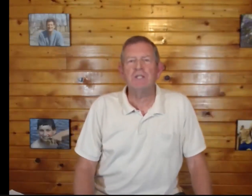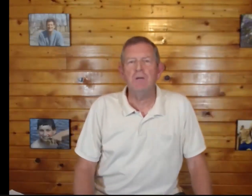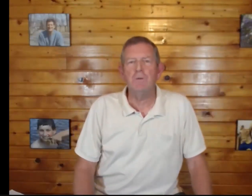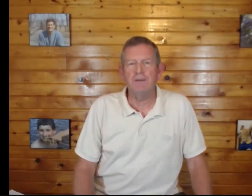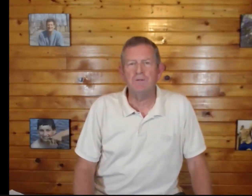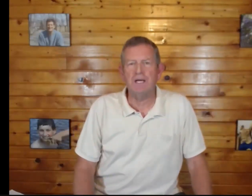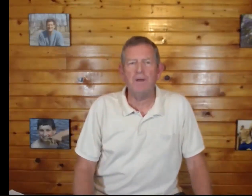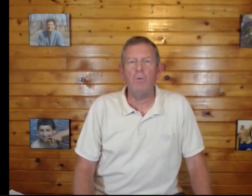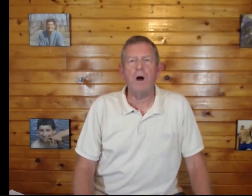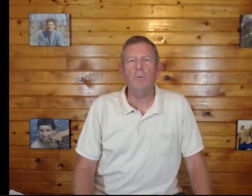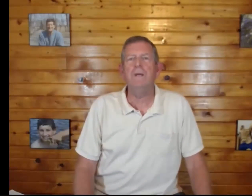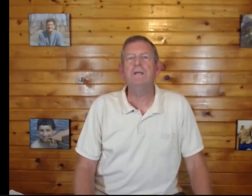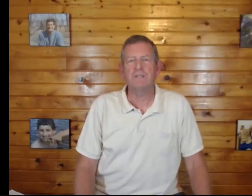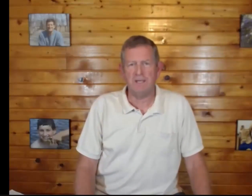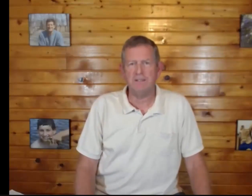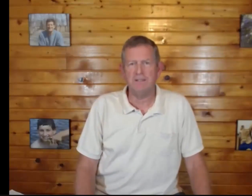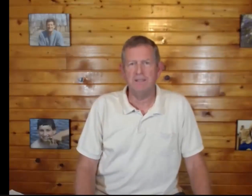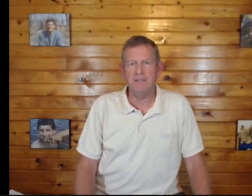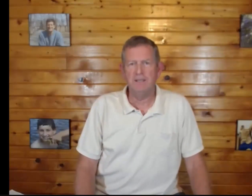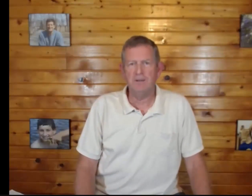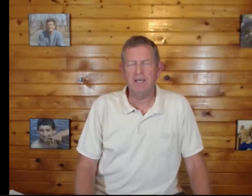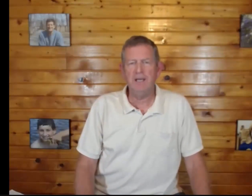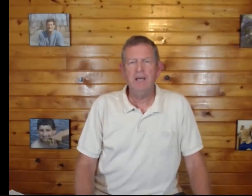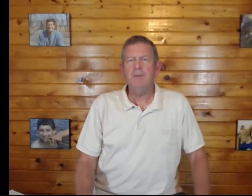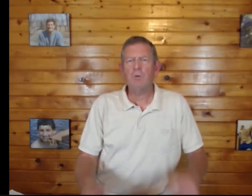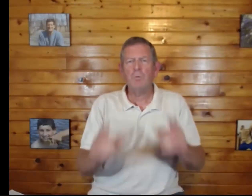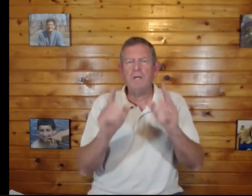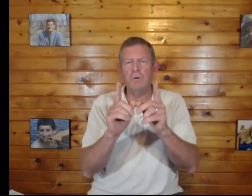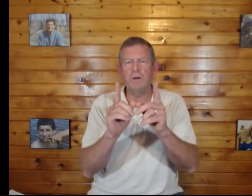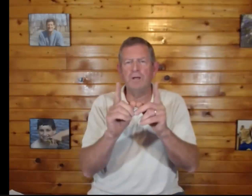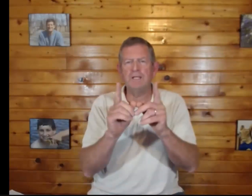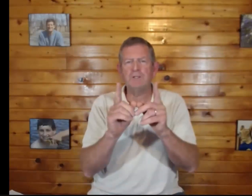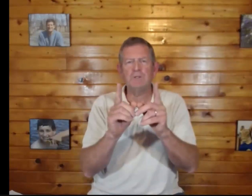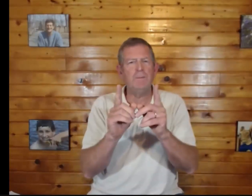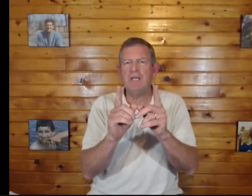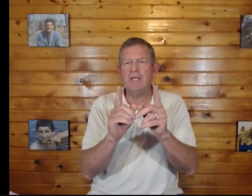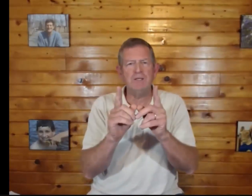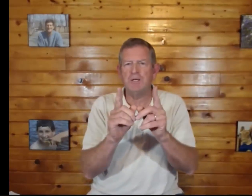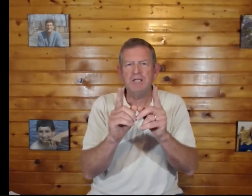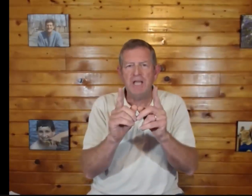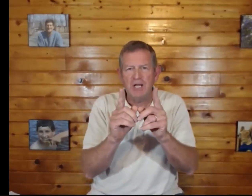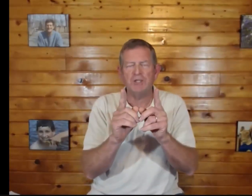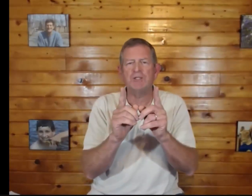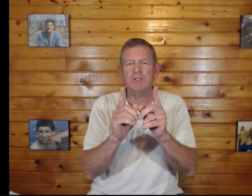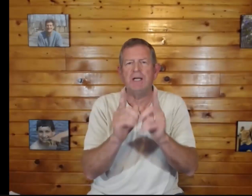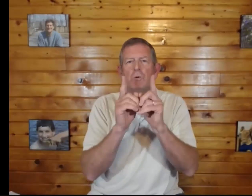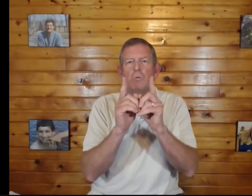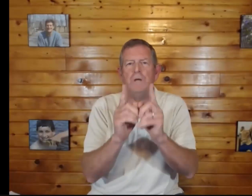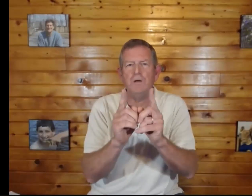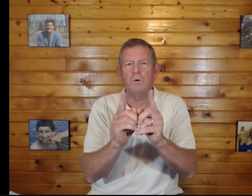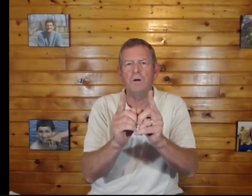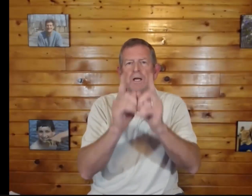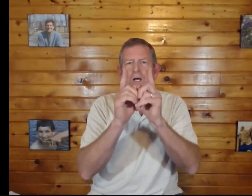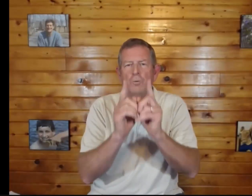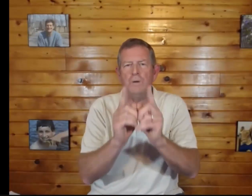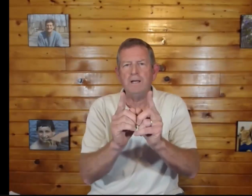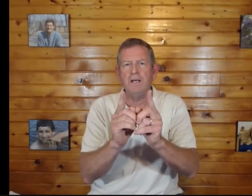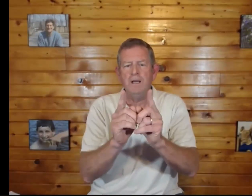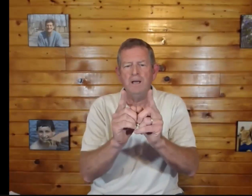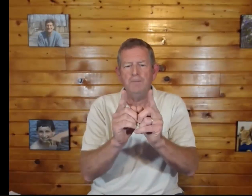to study what they've said, or they'll walk away disgusted, okay? But the written word, it's so much easier to teach and to study the written